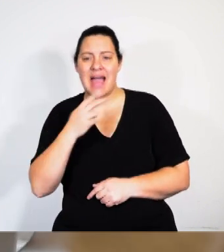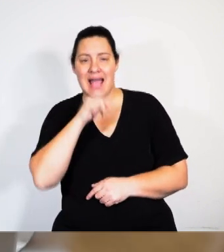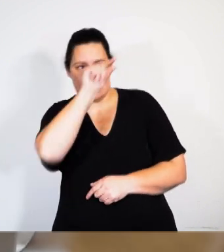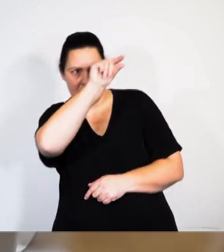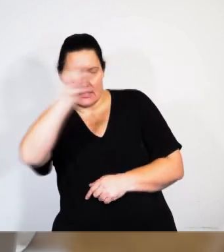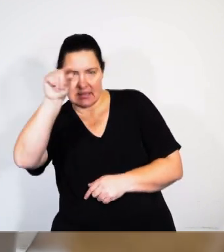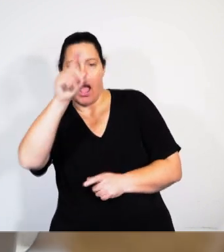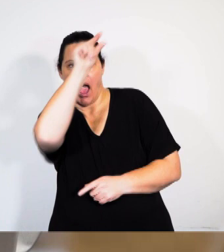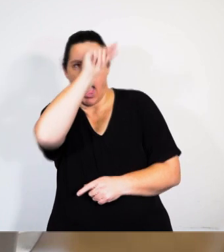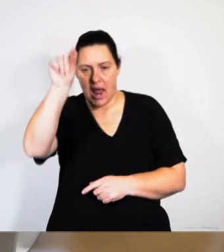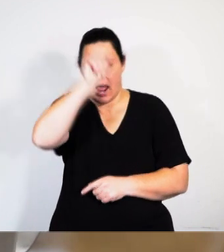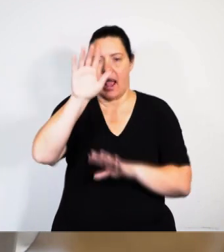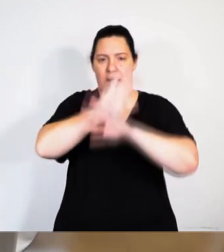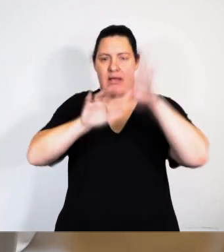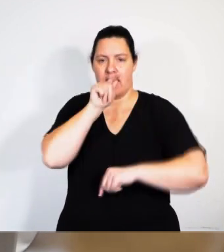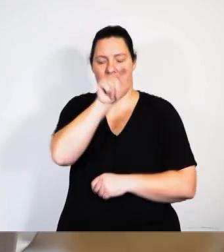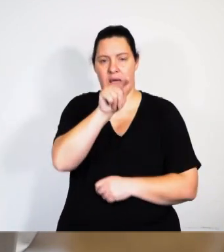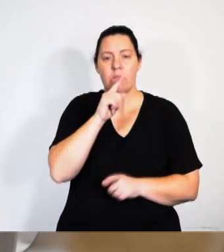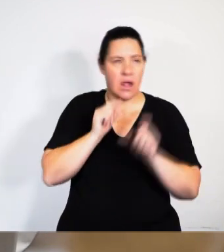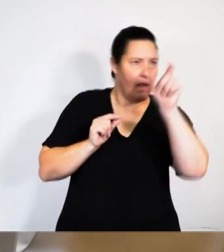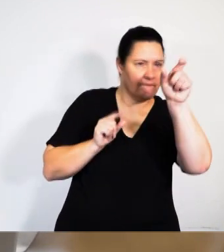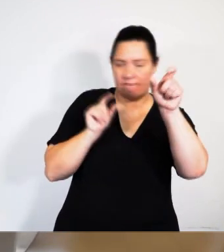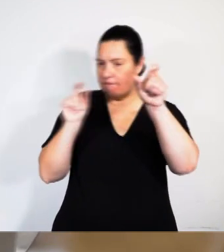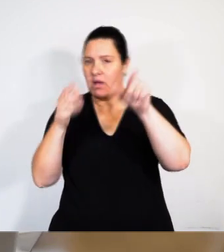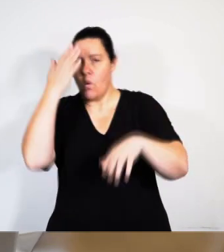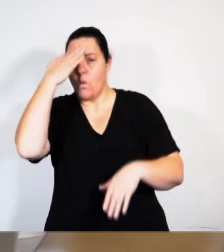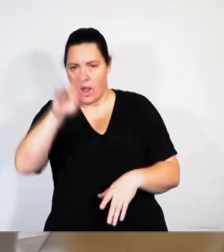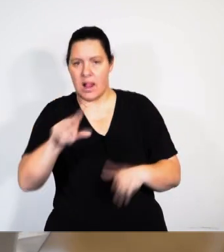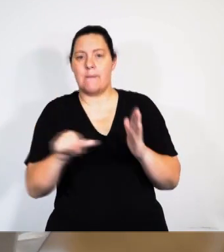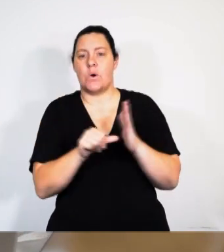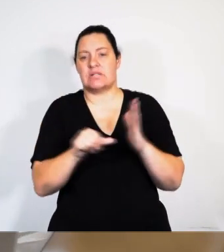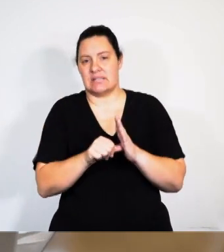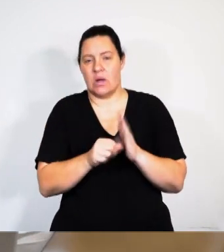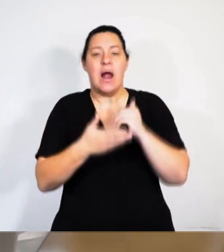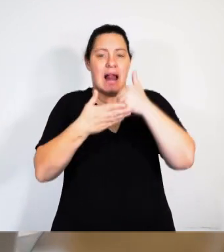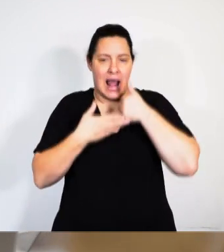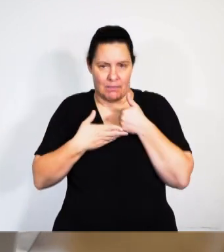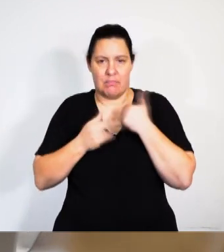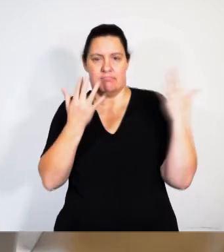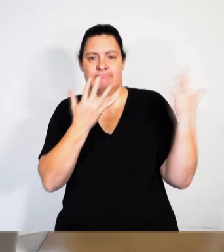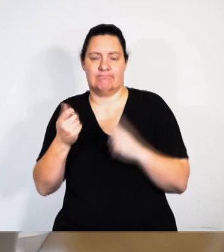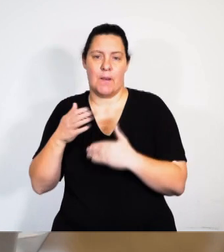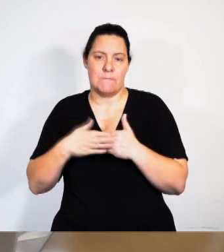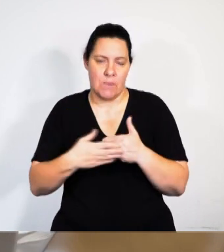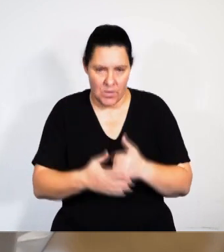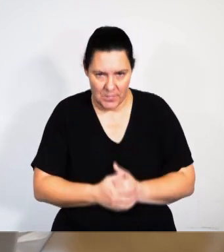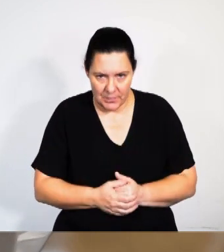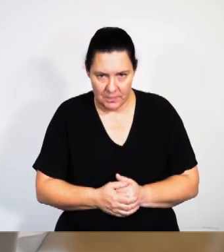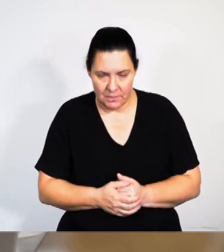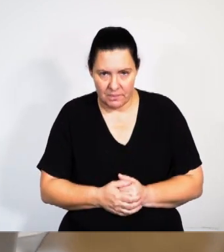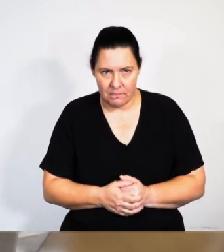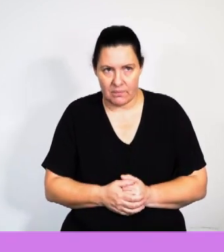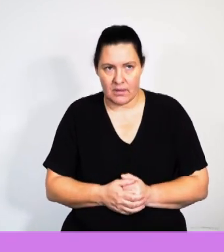to highlight the important information as you read the given scenario. It will come of an assistance as you go further